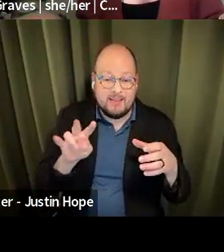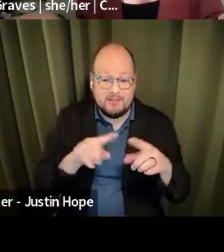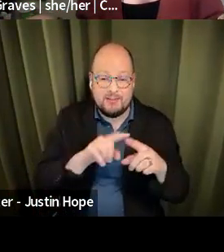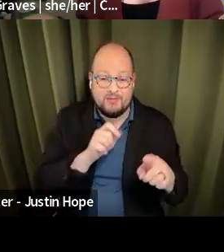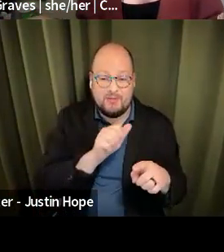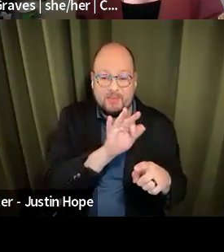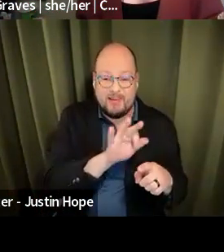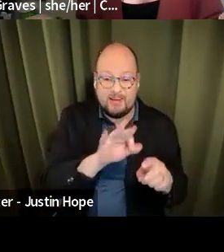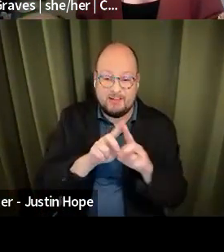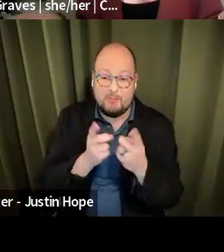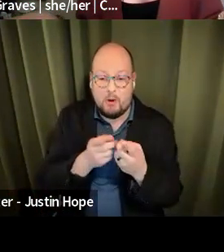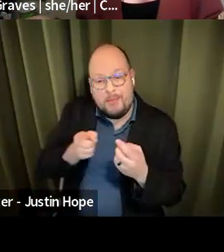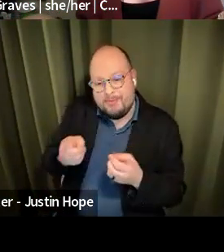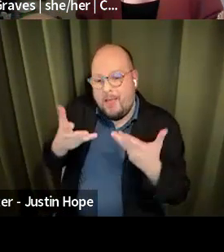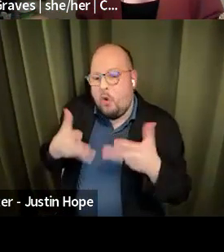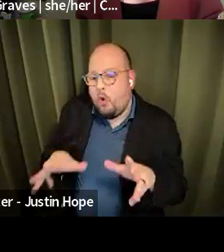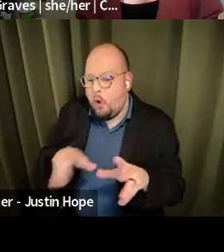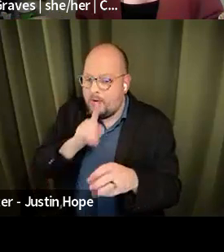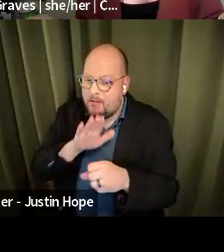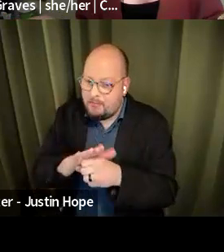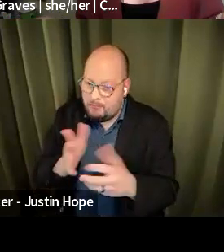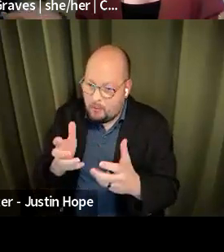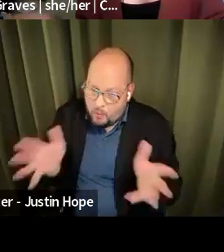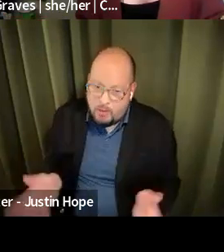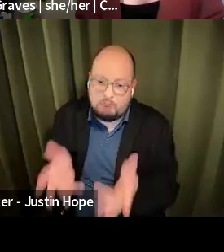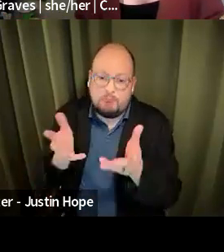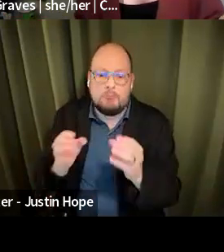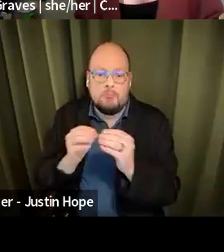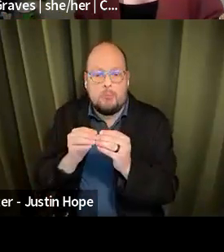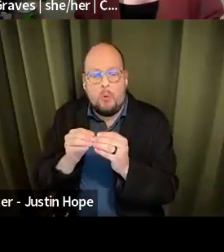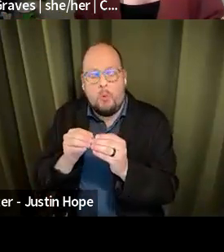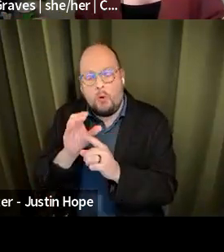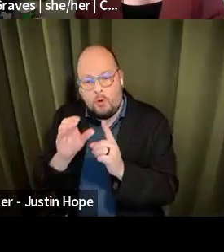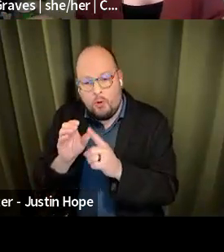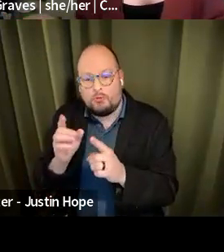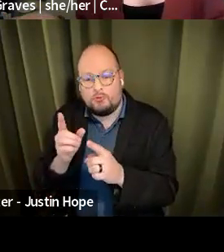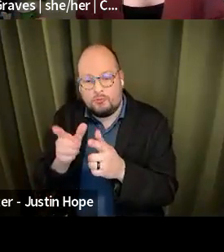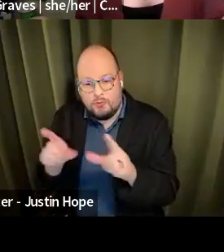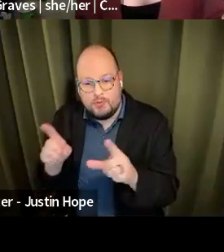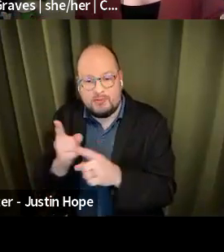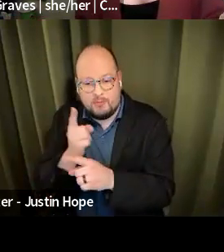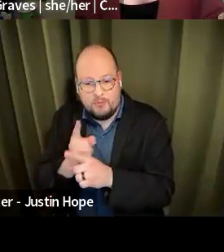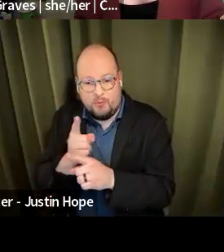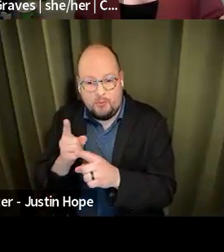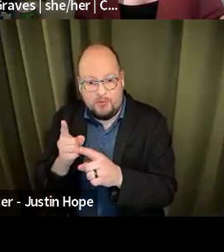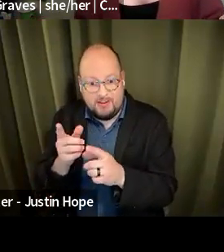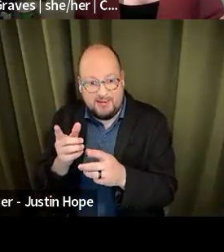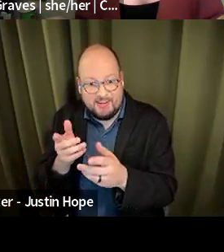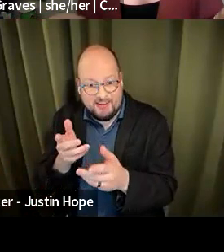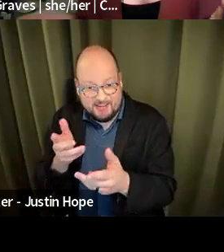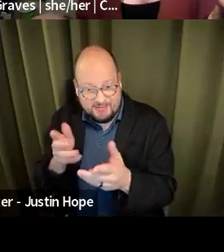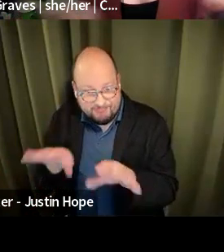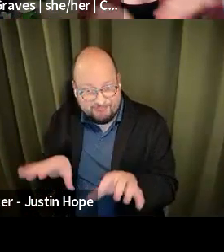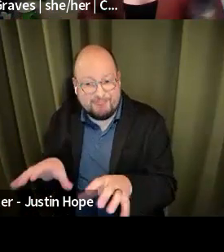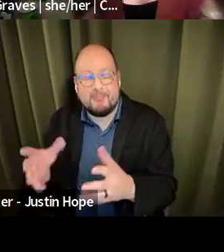to advancing culturally and linguistically appropriate services. The two that aren't are going to feel some